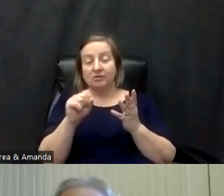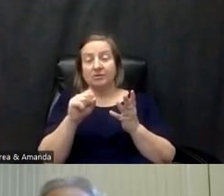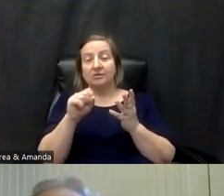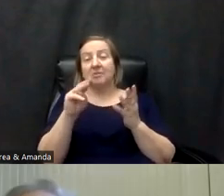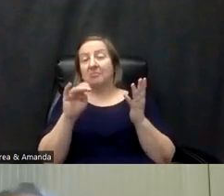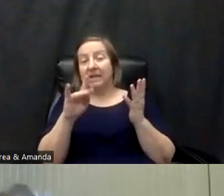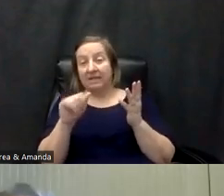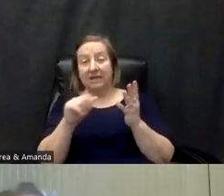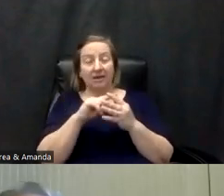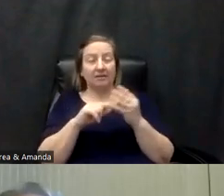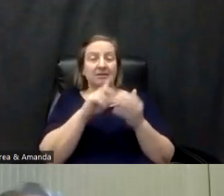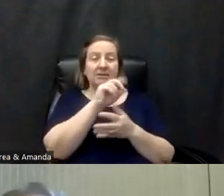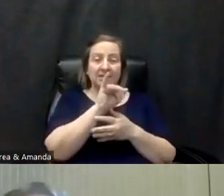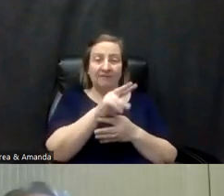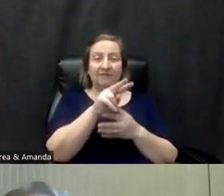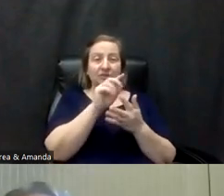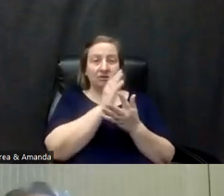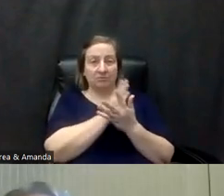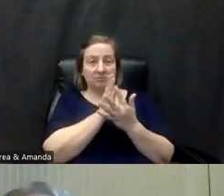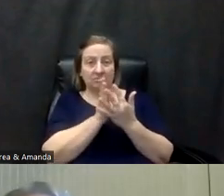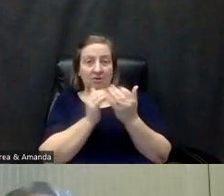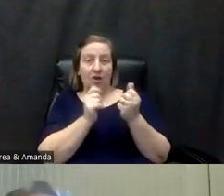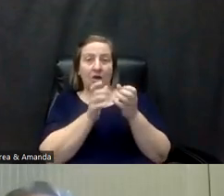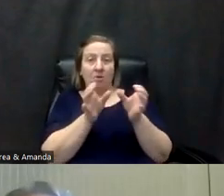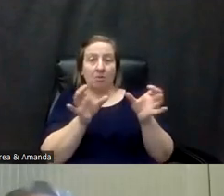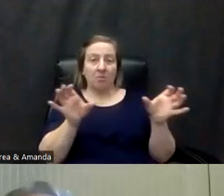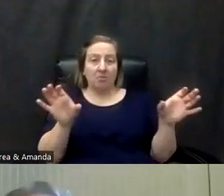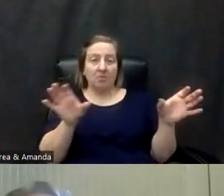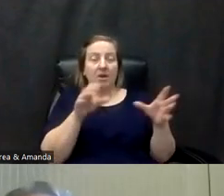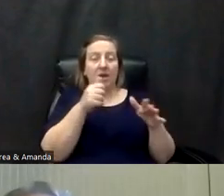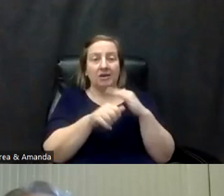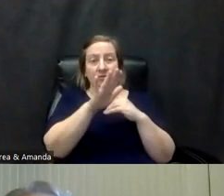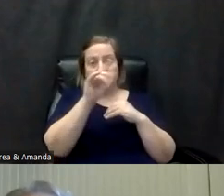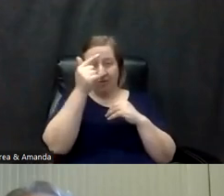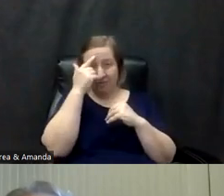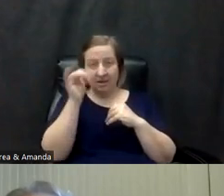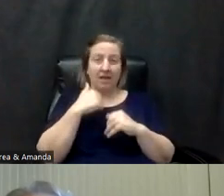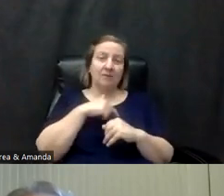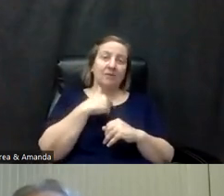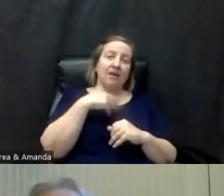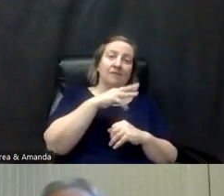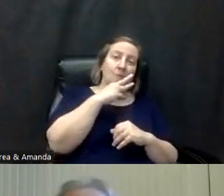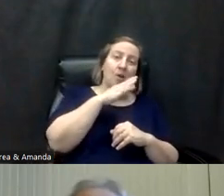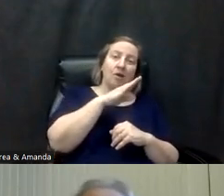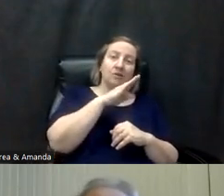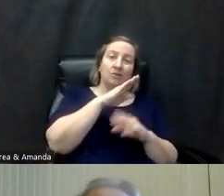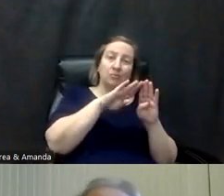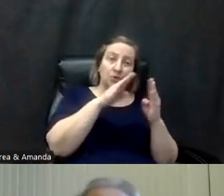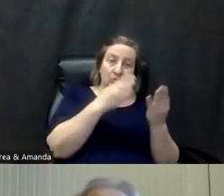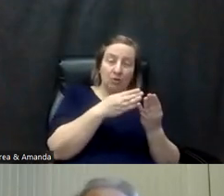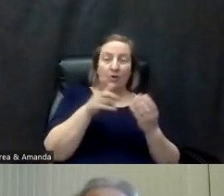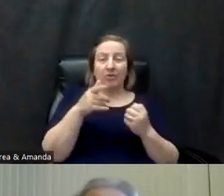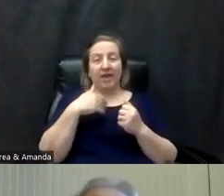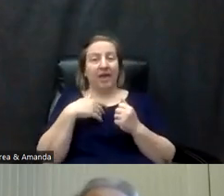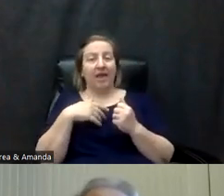And all of these divisions are different branches of their government. So basically, like we have the Water Bureau,